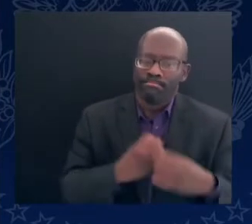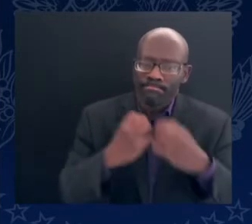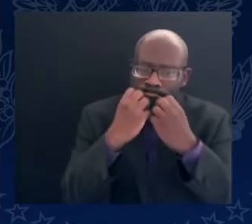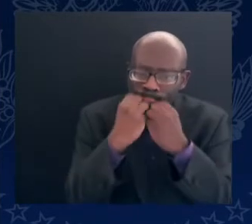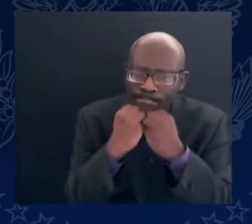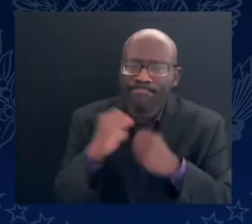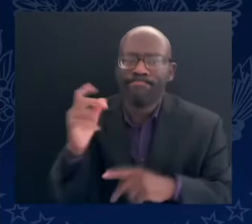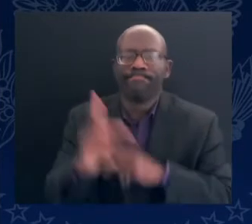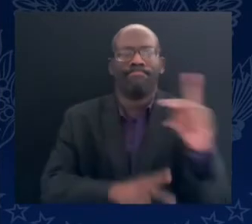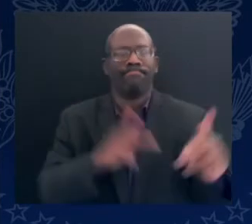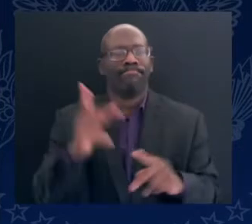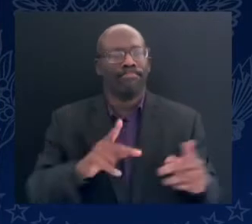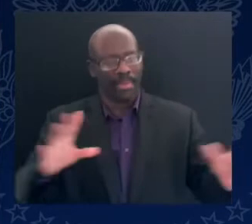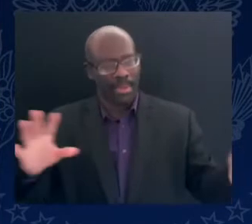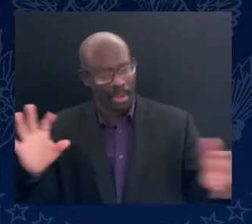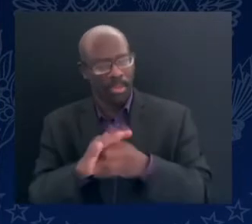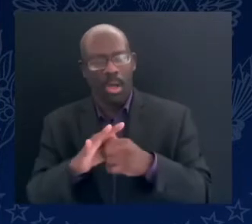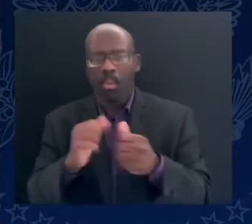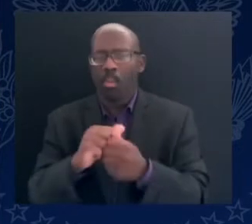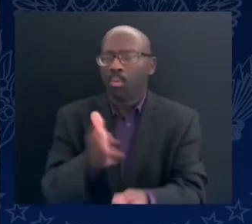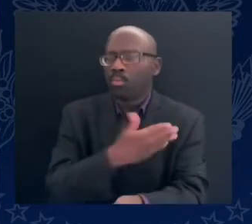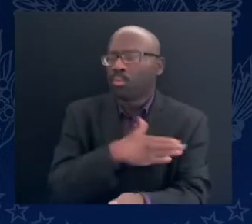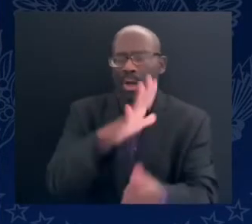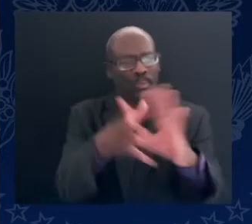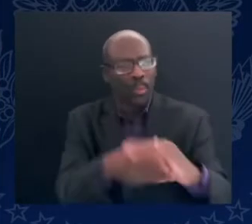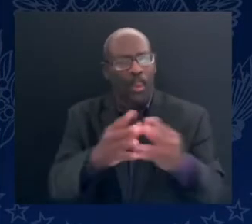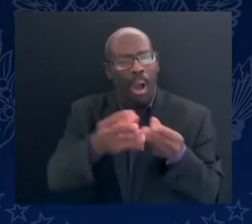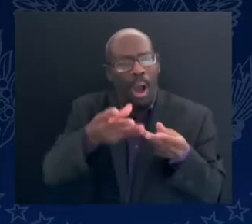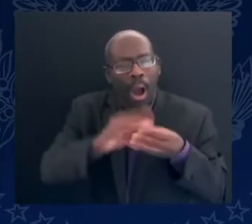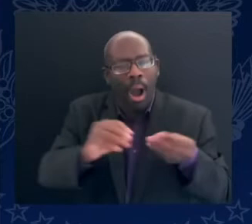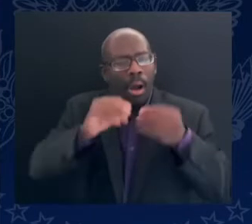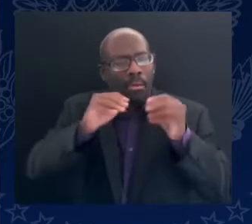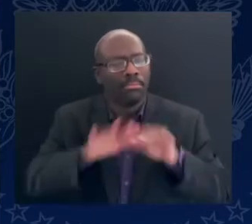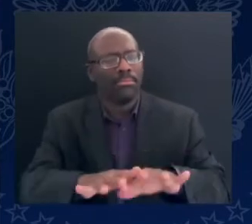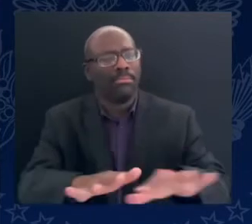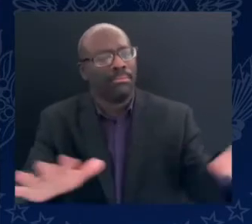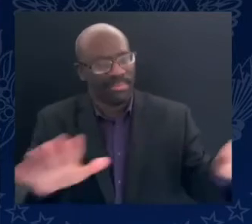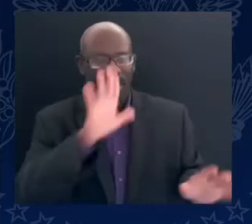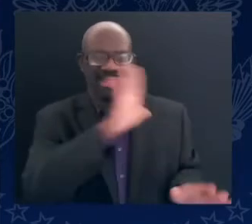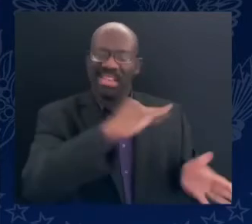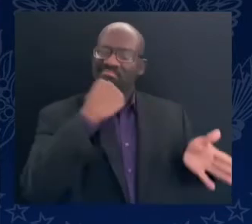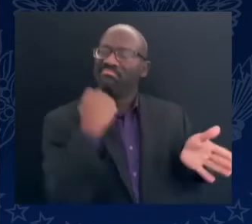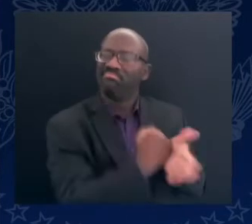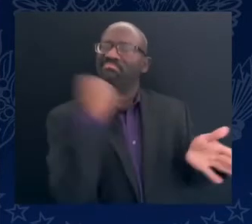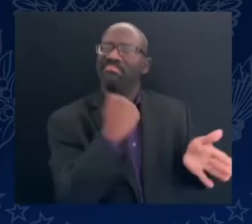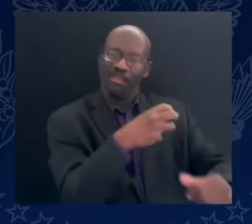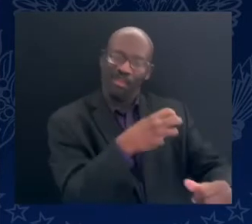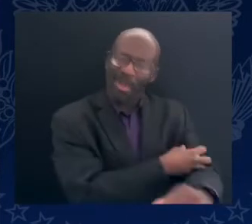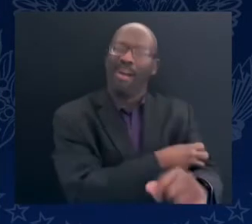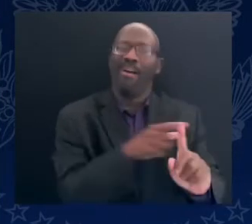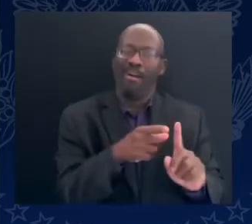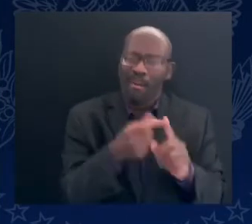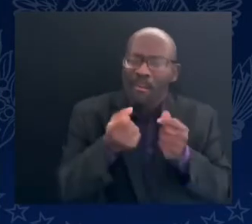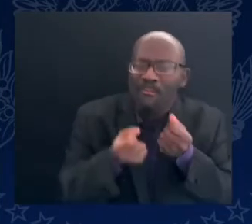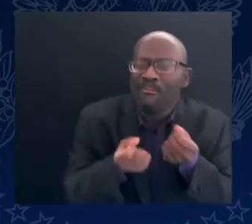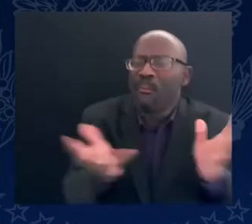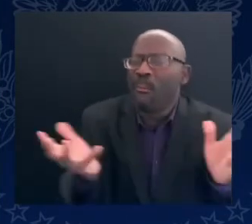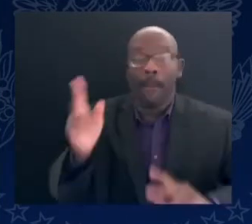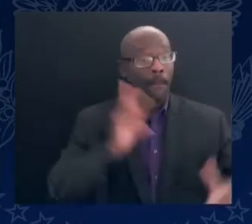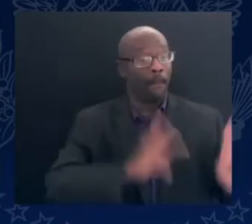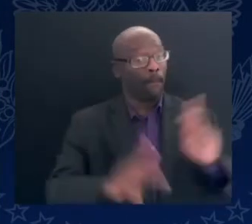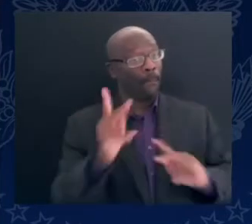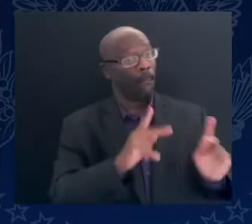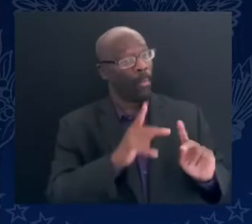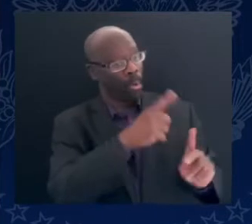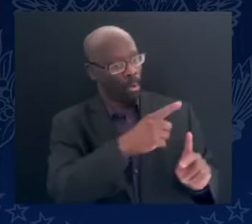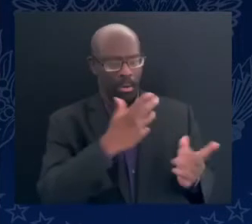art with his story is his superpower. Elton John is one of those few people that defies